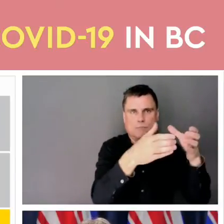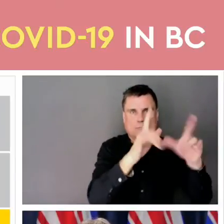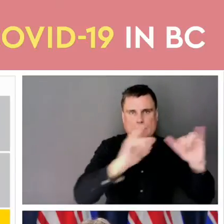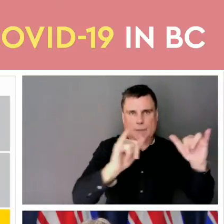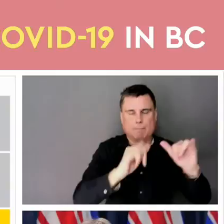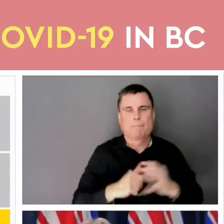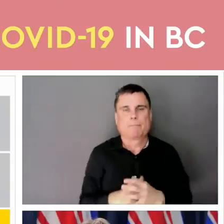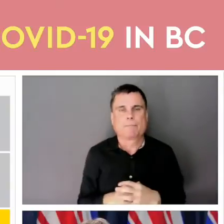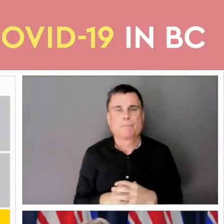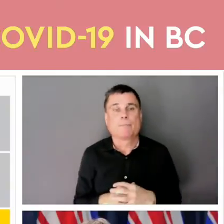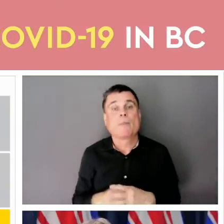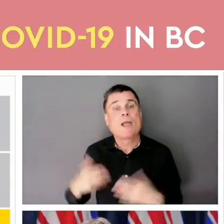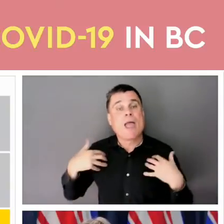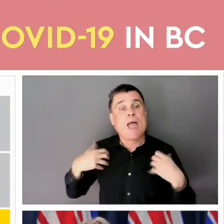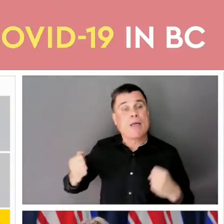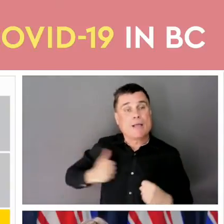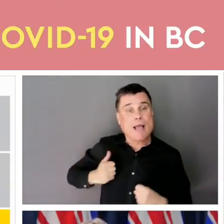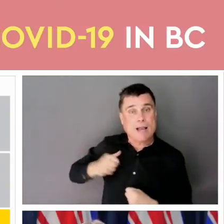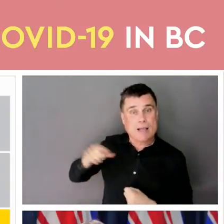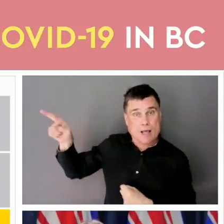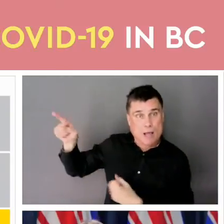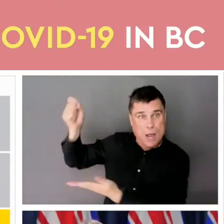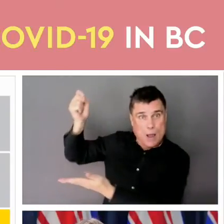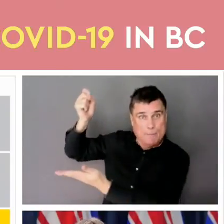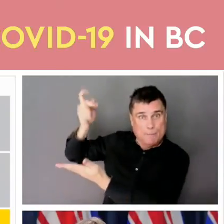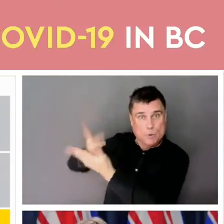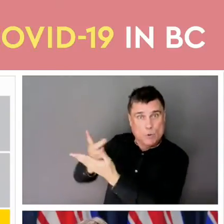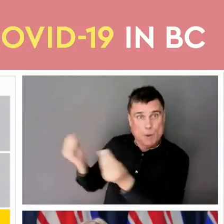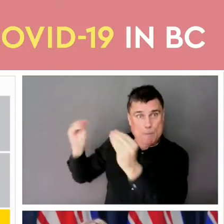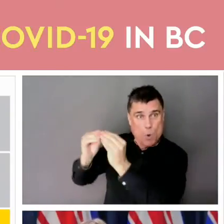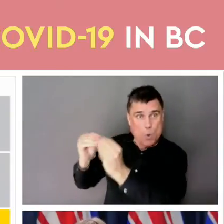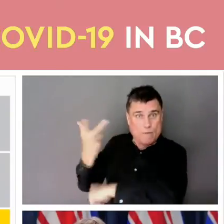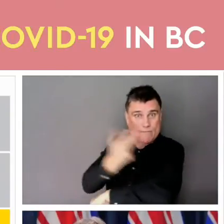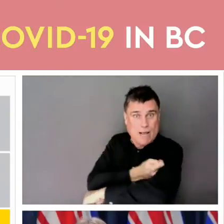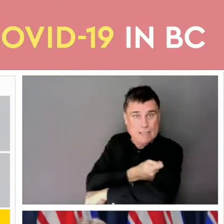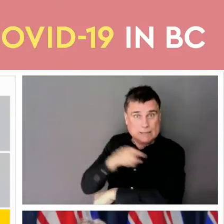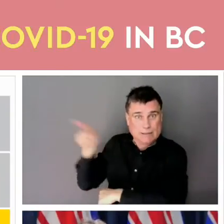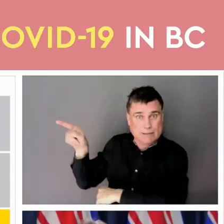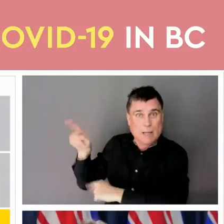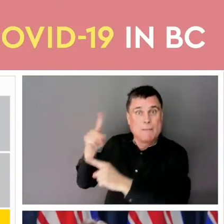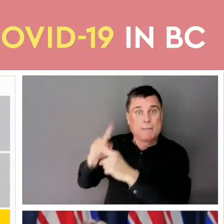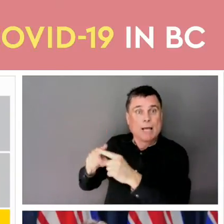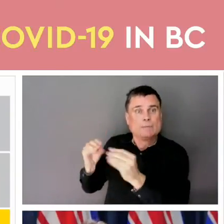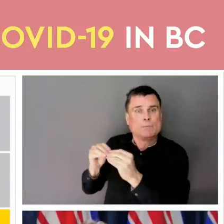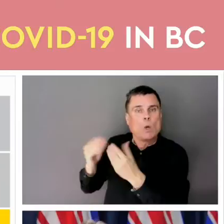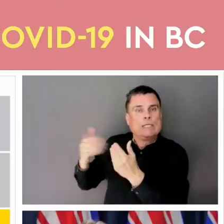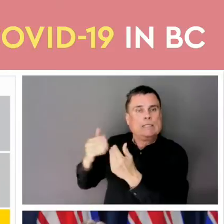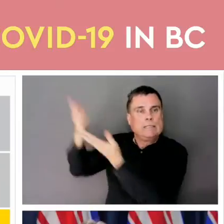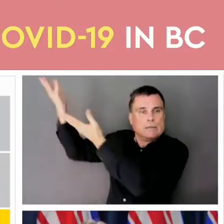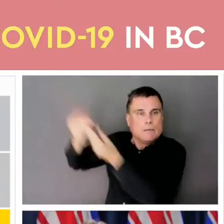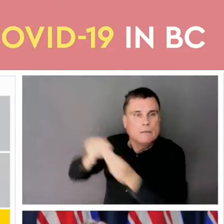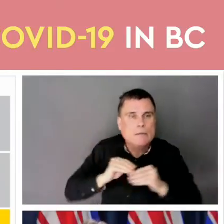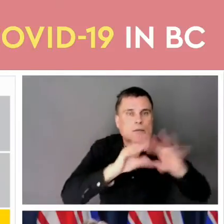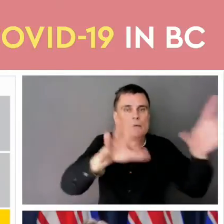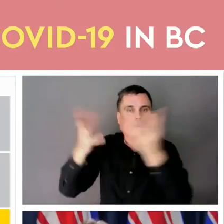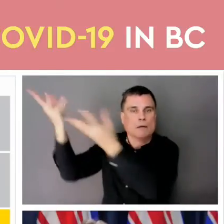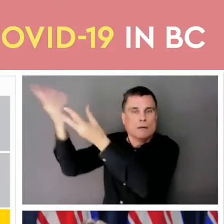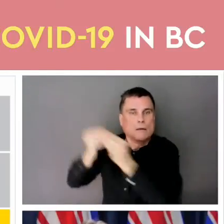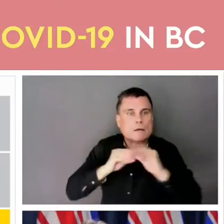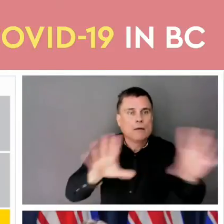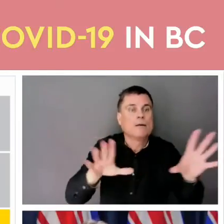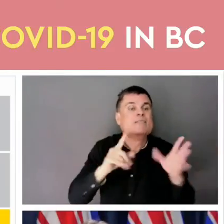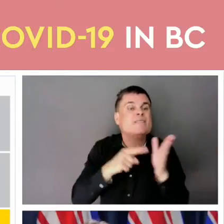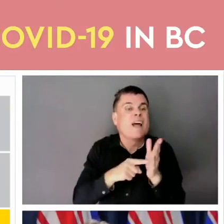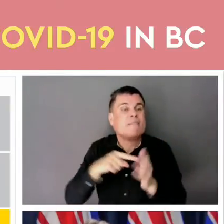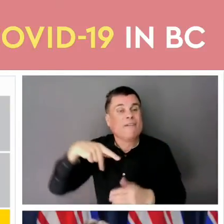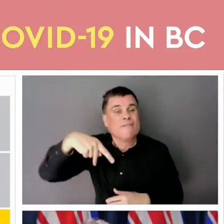have less logistical constraints in terms of how they need to be stored and how readily they can be transported, that's when we may be able